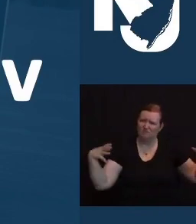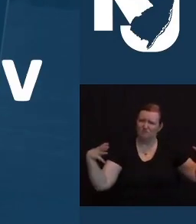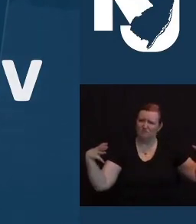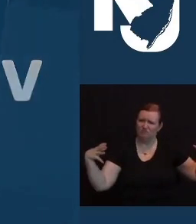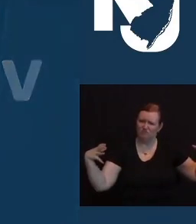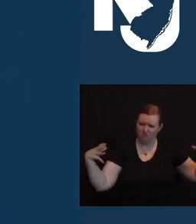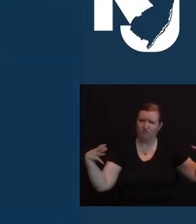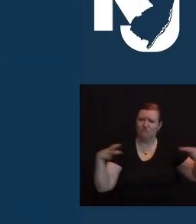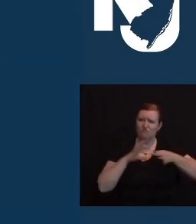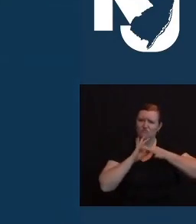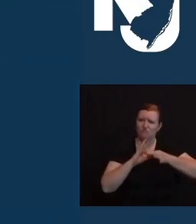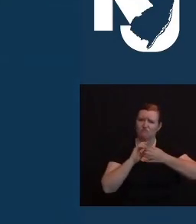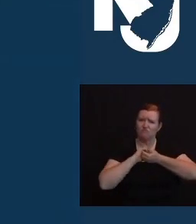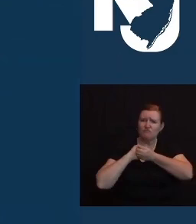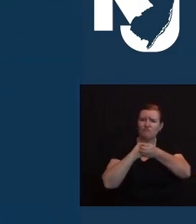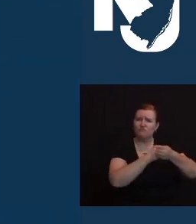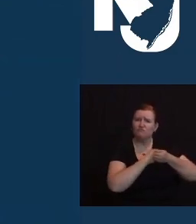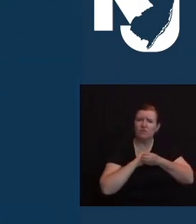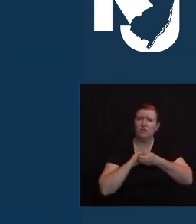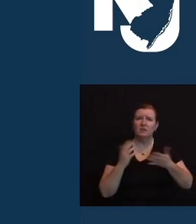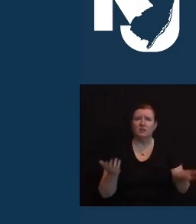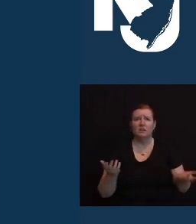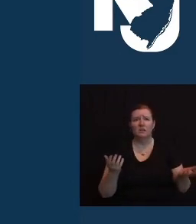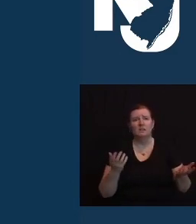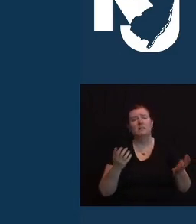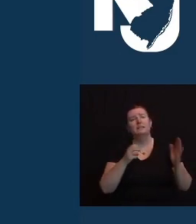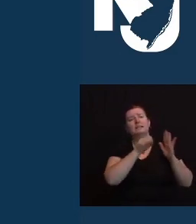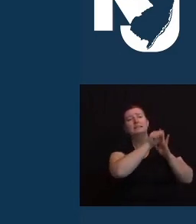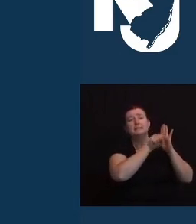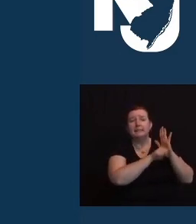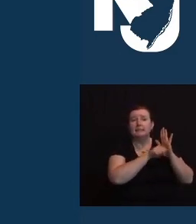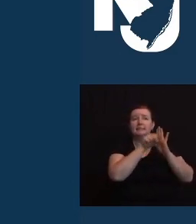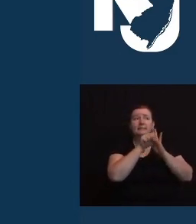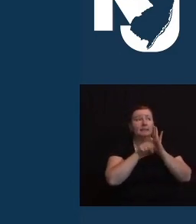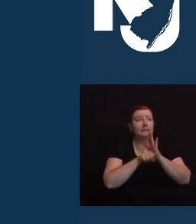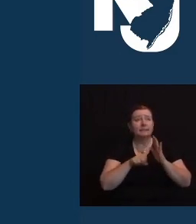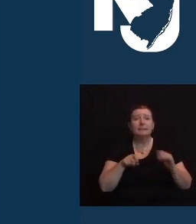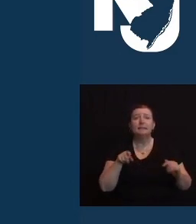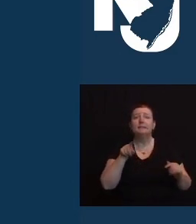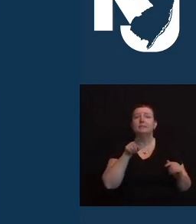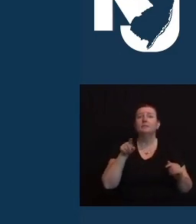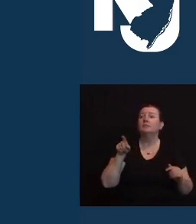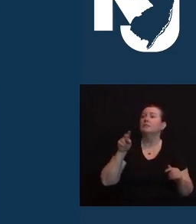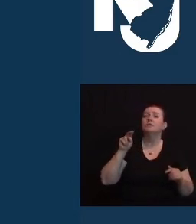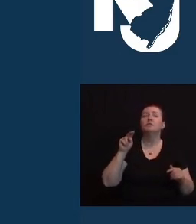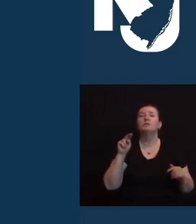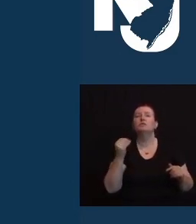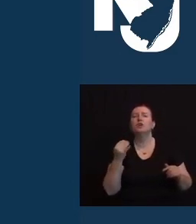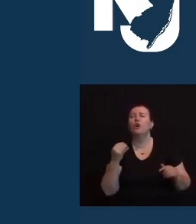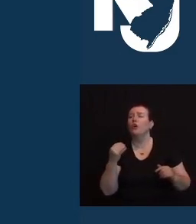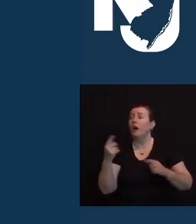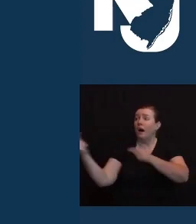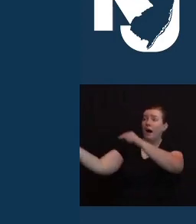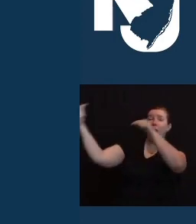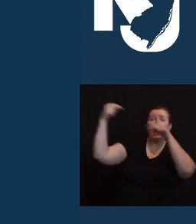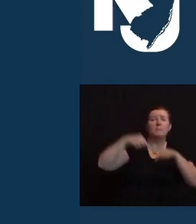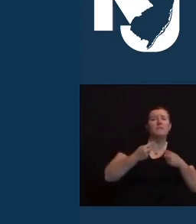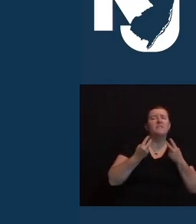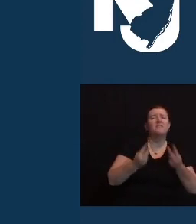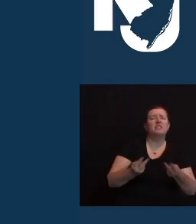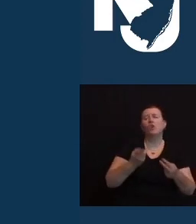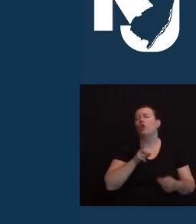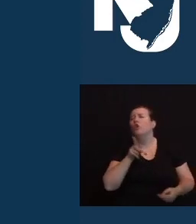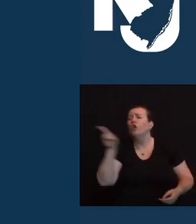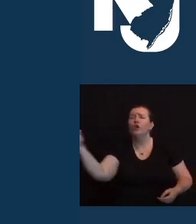Next, yesterday, the list of states from which travelers to New Jersey or New Jerseyans returning from travel are being advised to